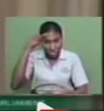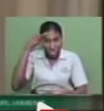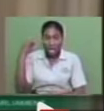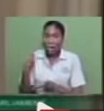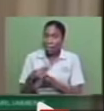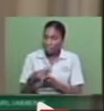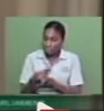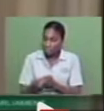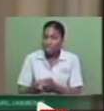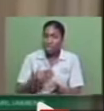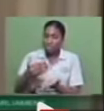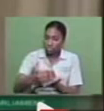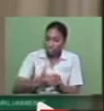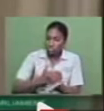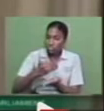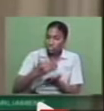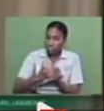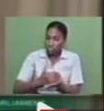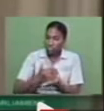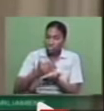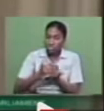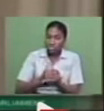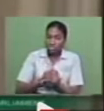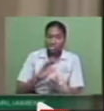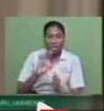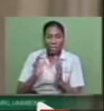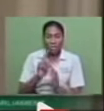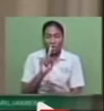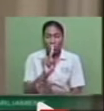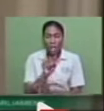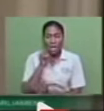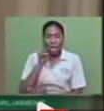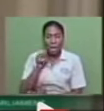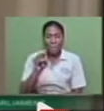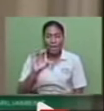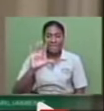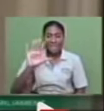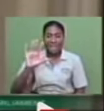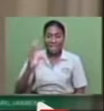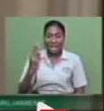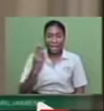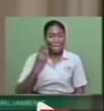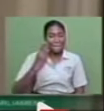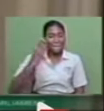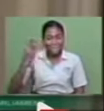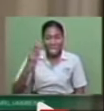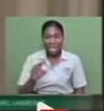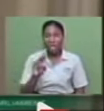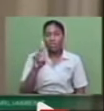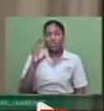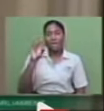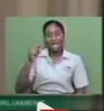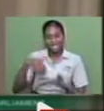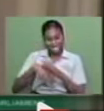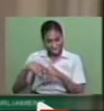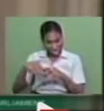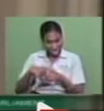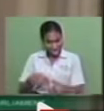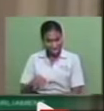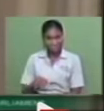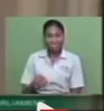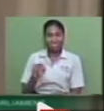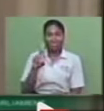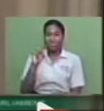billion US dollars. 1.5 billion US dollars. Okay? I'm sorry,